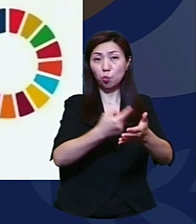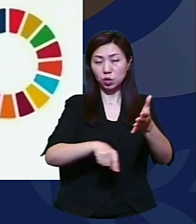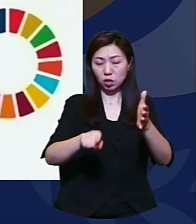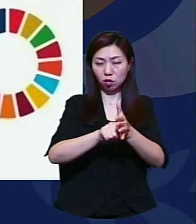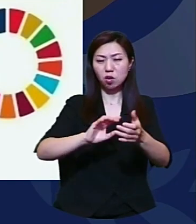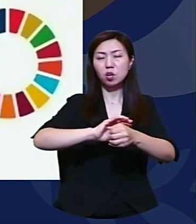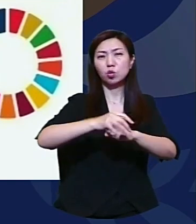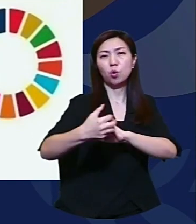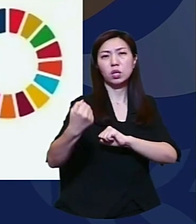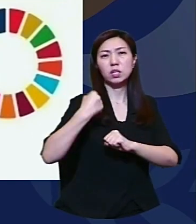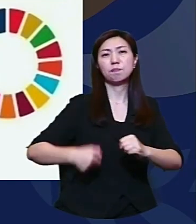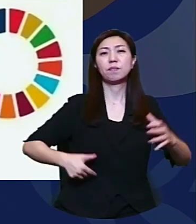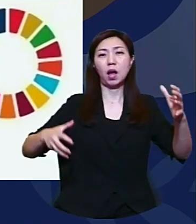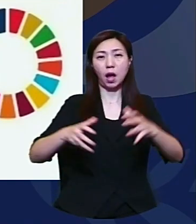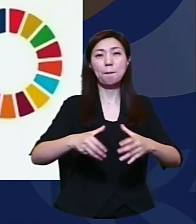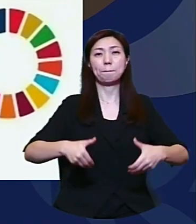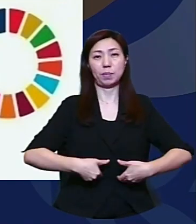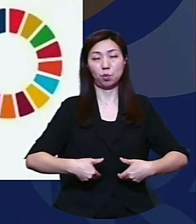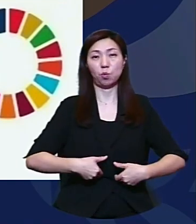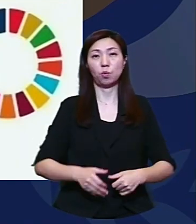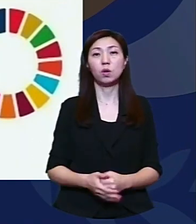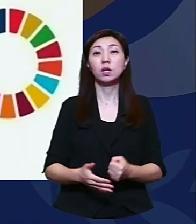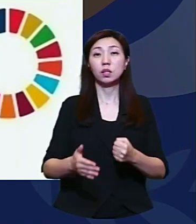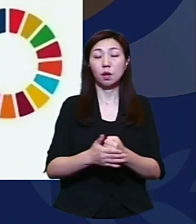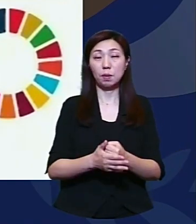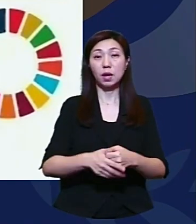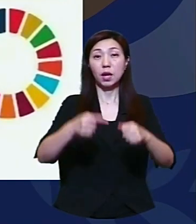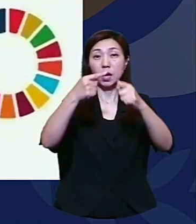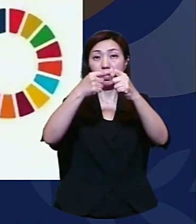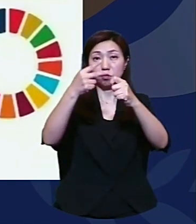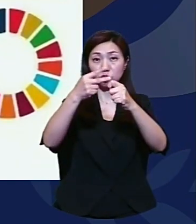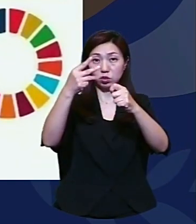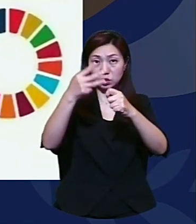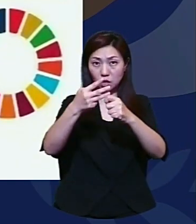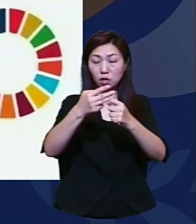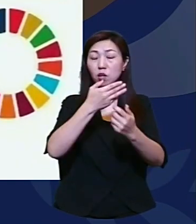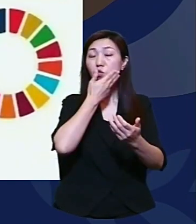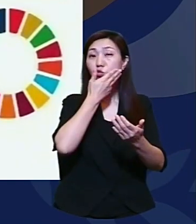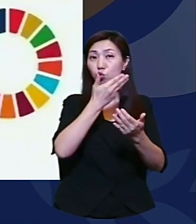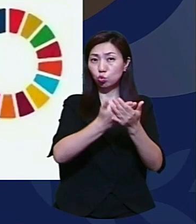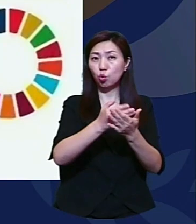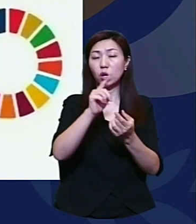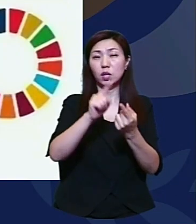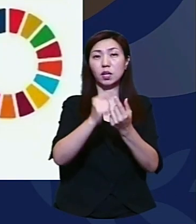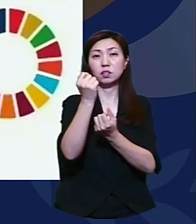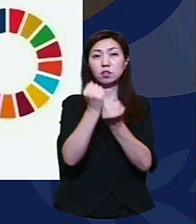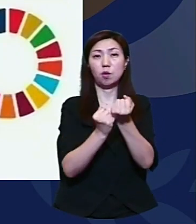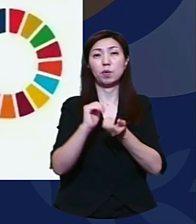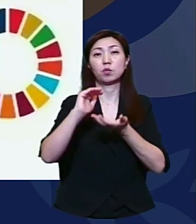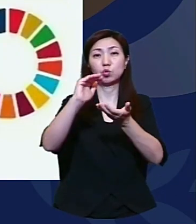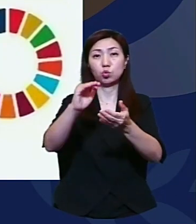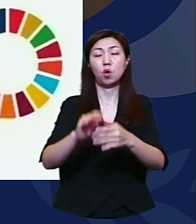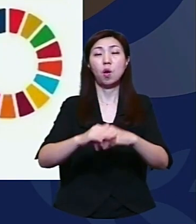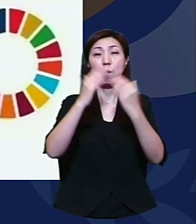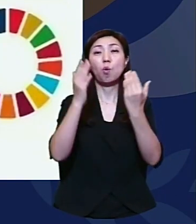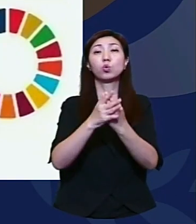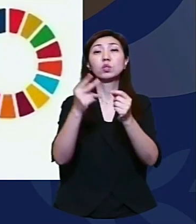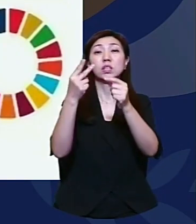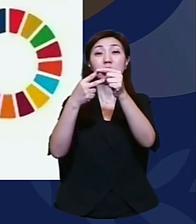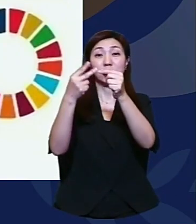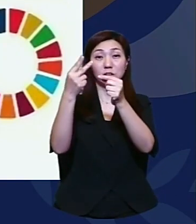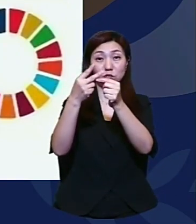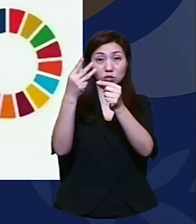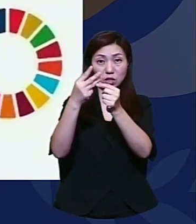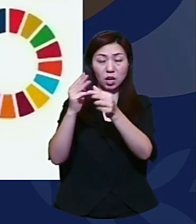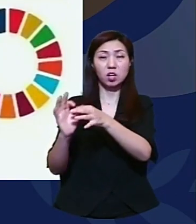3 interlocking areas. These are 3 areas that I believe will be key in terms of making real